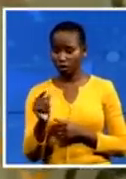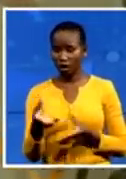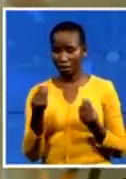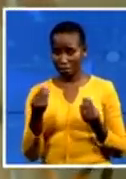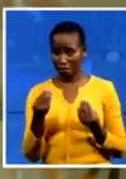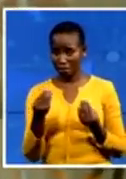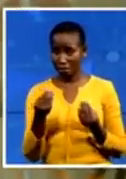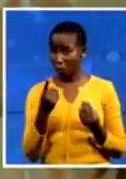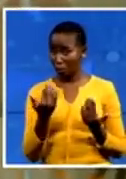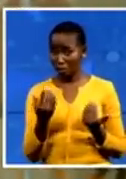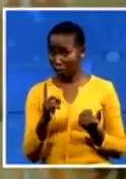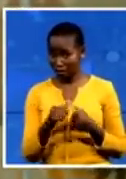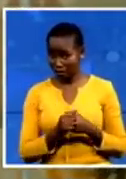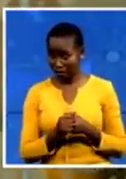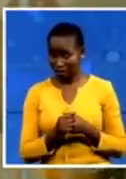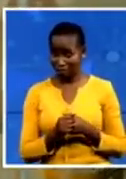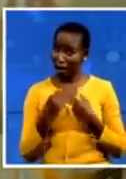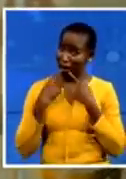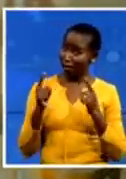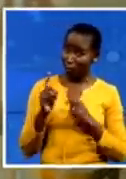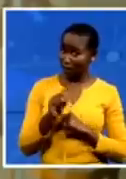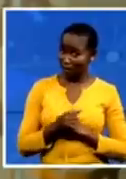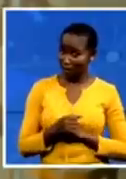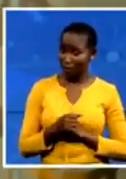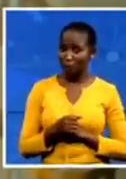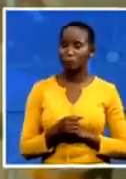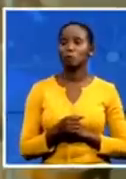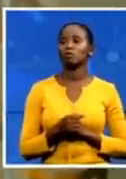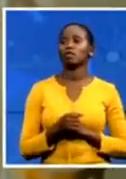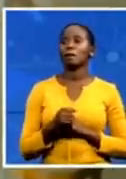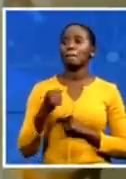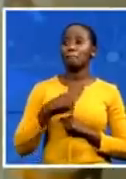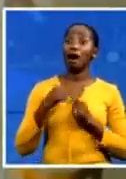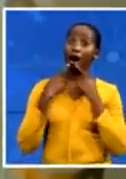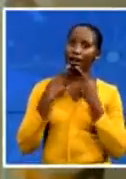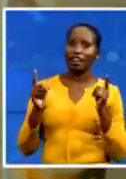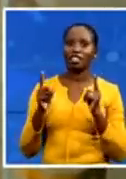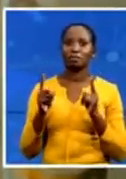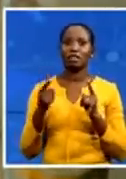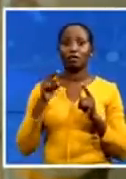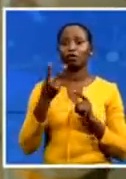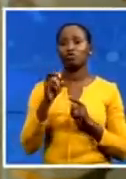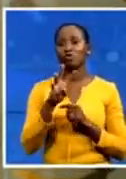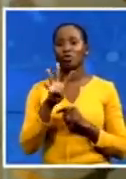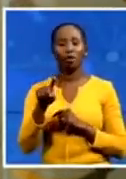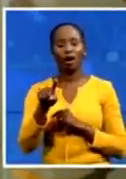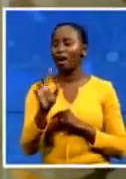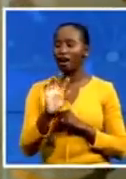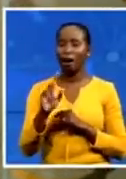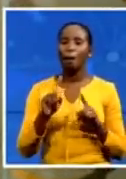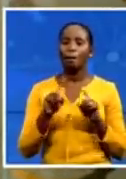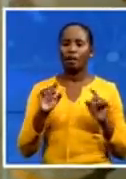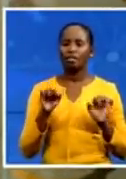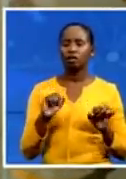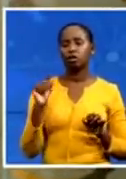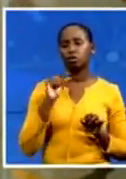anytime soon? Well, my announcement is not wholly dependent on 2024, but yes, definitely soon. I think I need to take just a